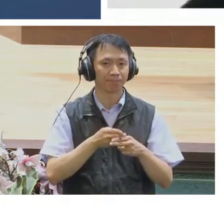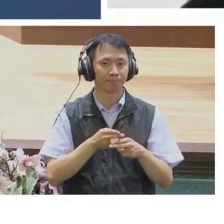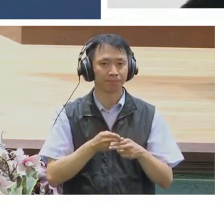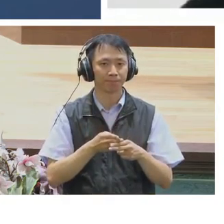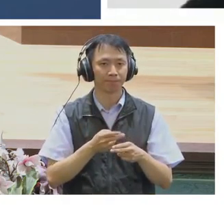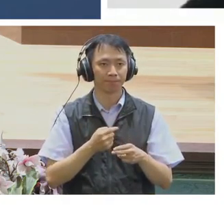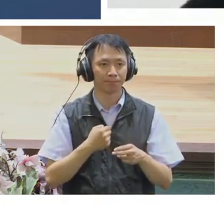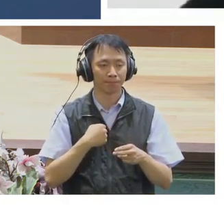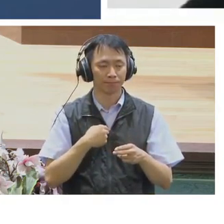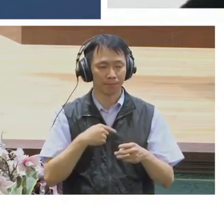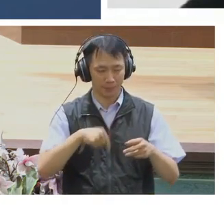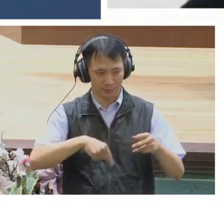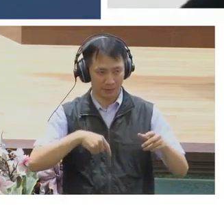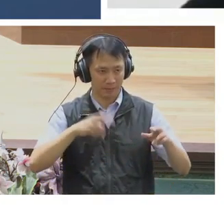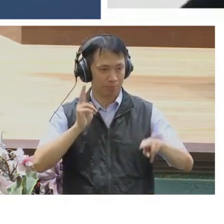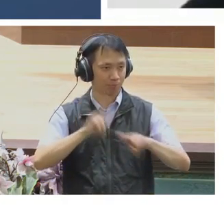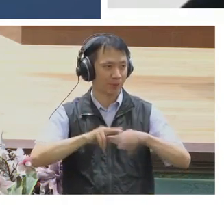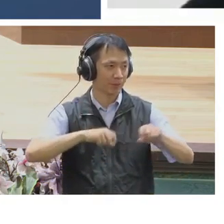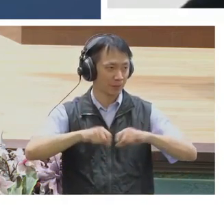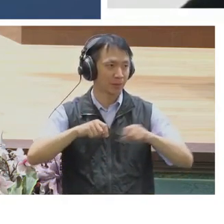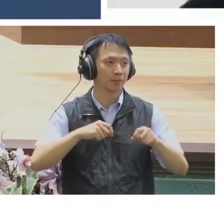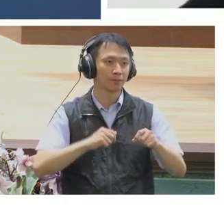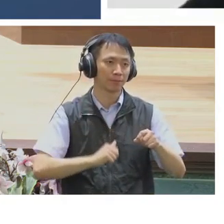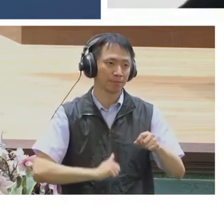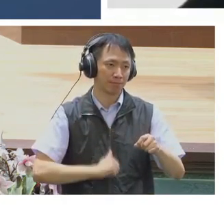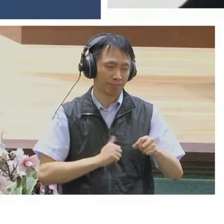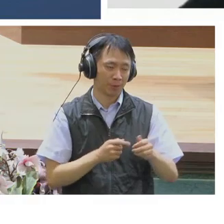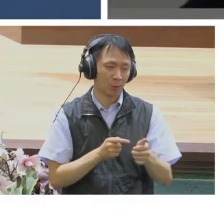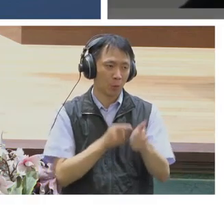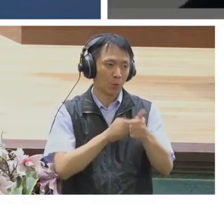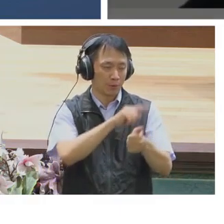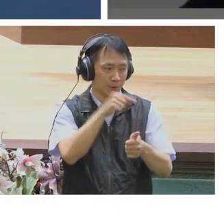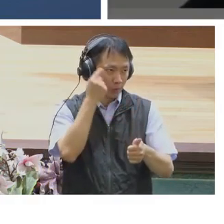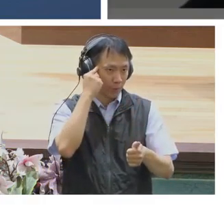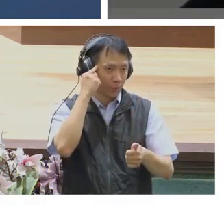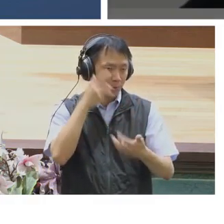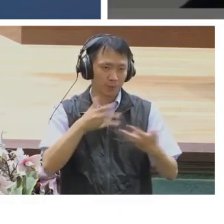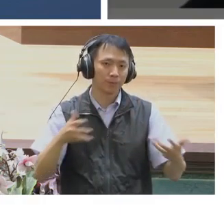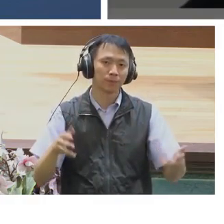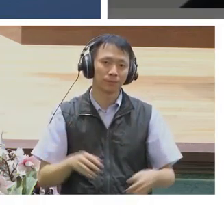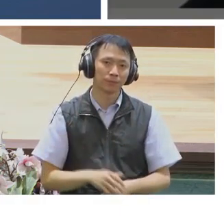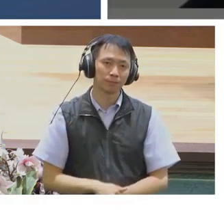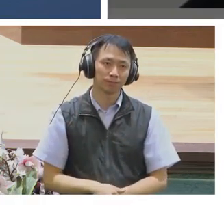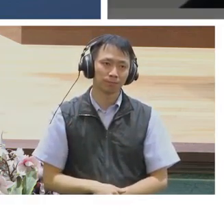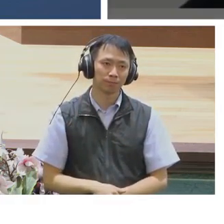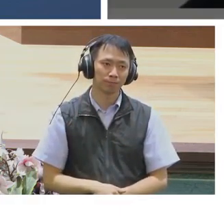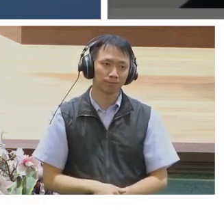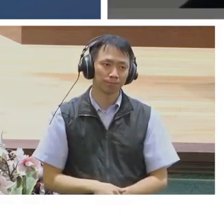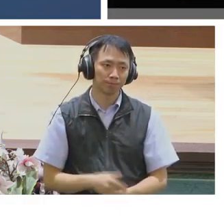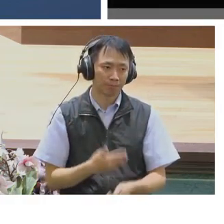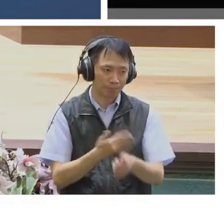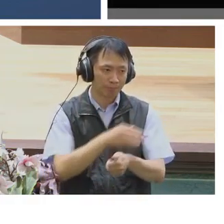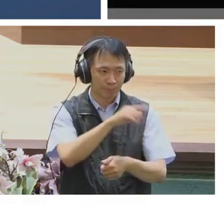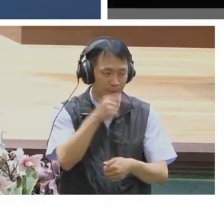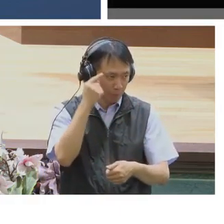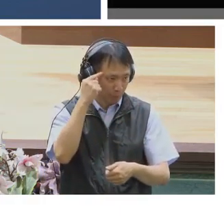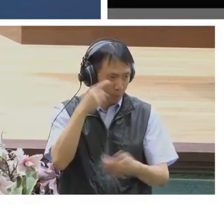indeed helps stimulate your thoughts and help encourage you to think more about the human rights